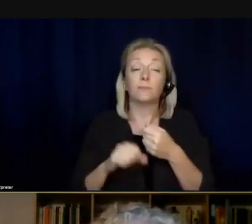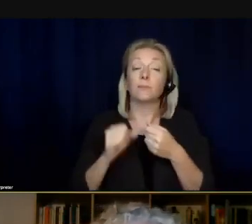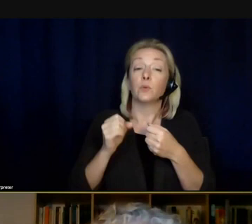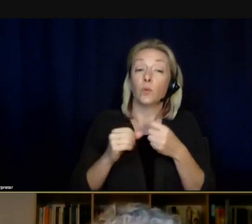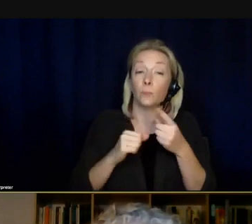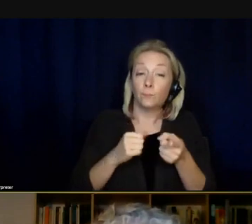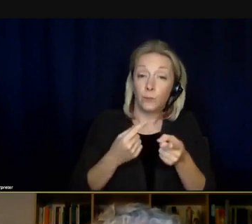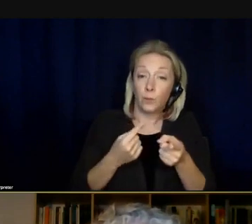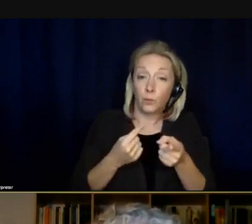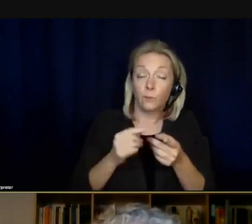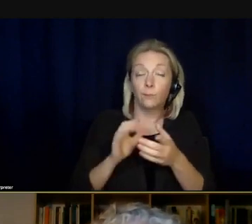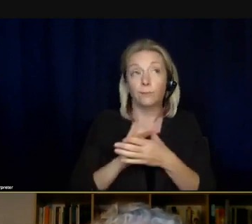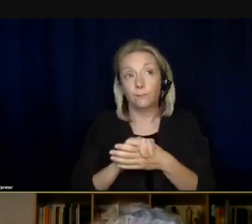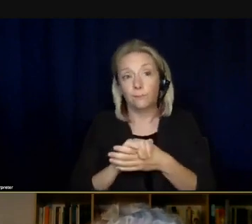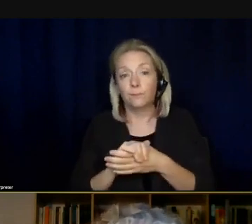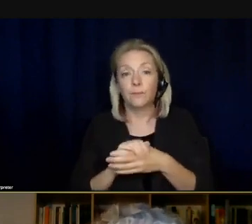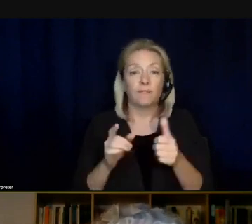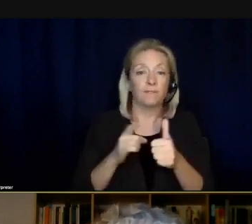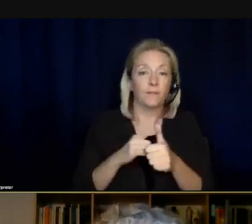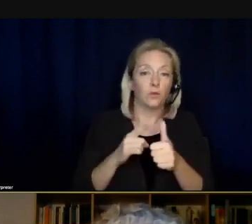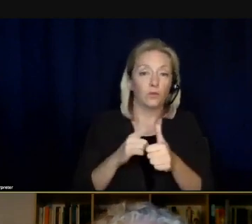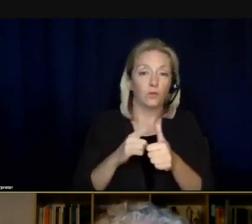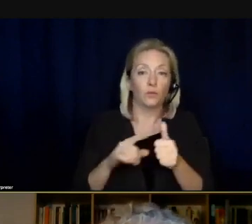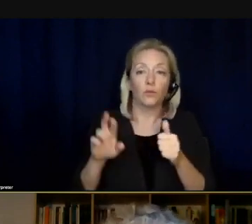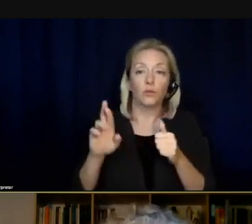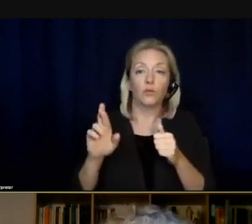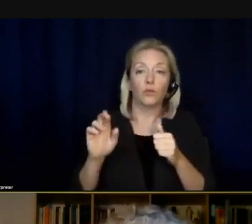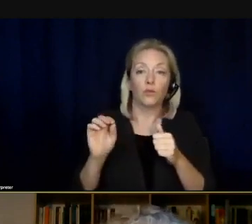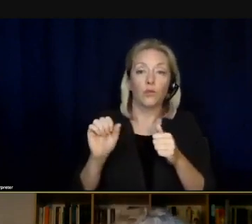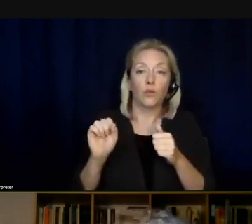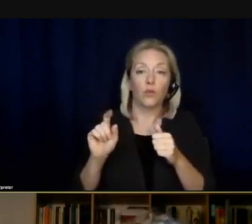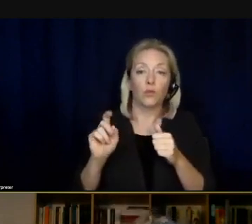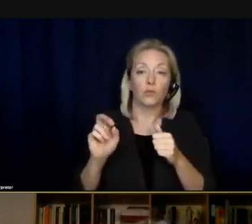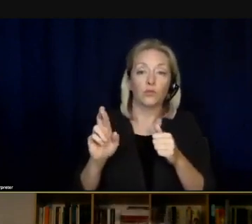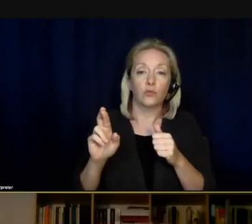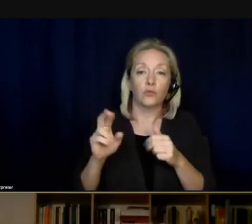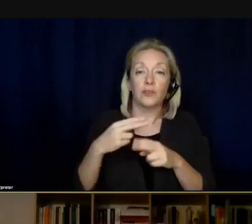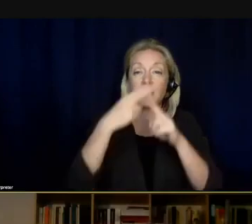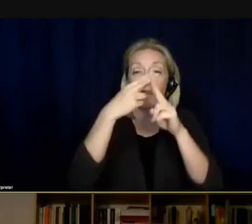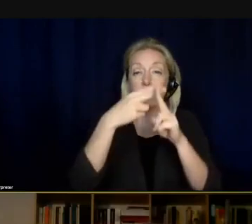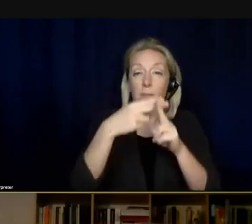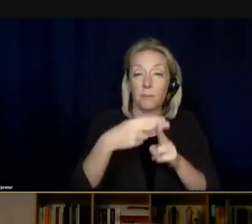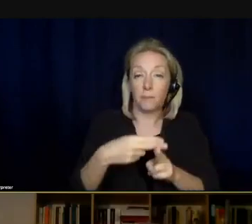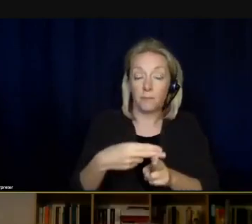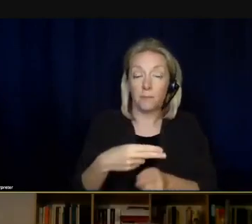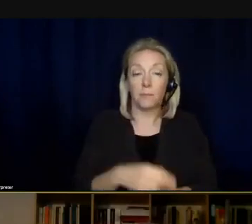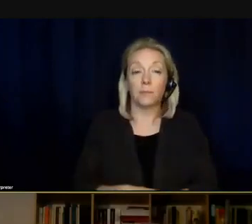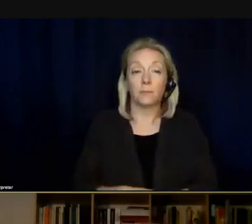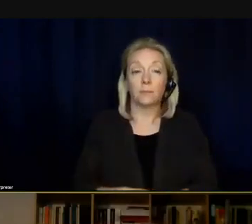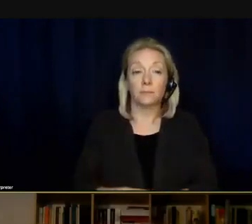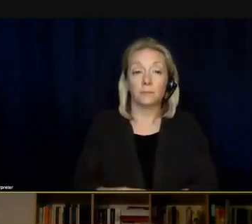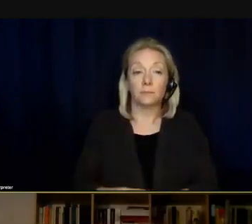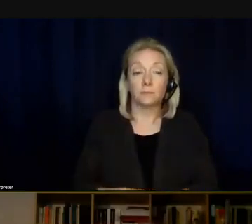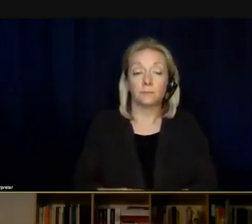this is, first of all, you can go into your rosters. Now remember, before we had banks for the sign